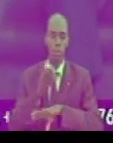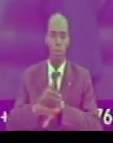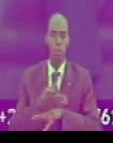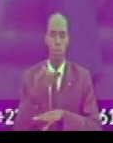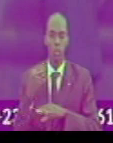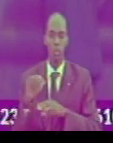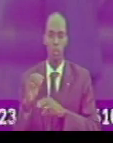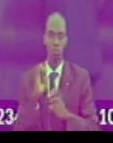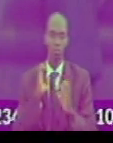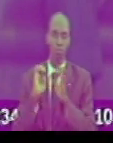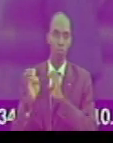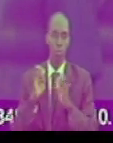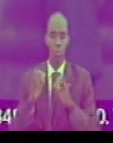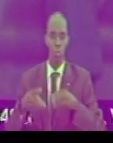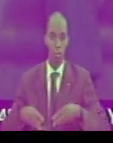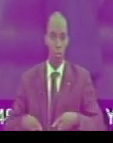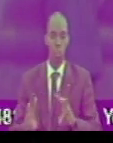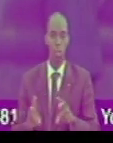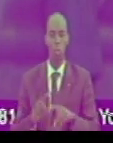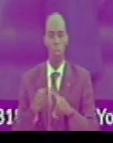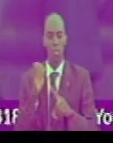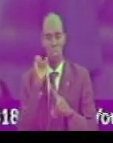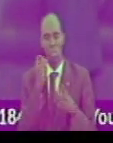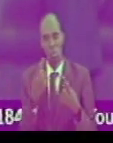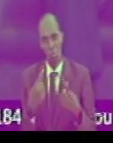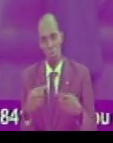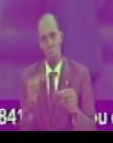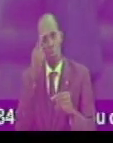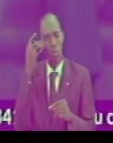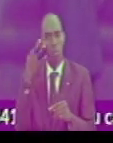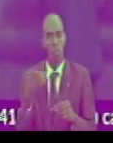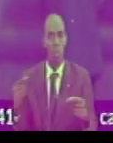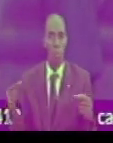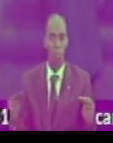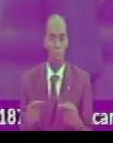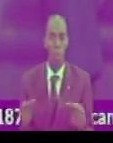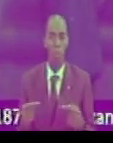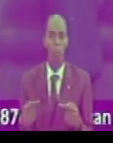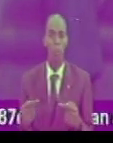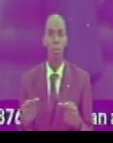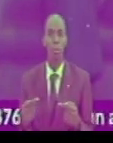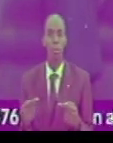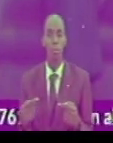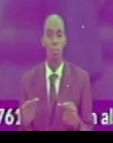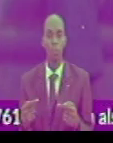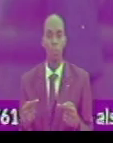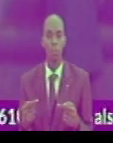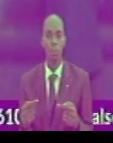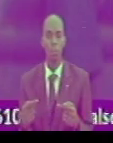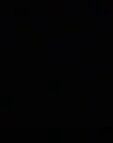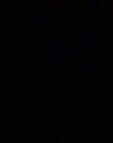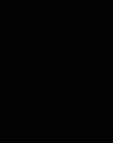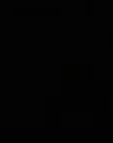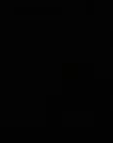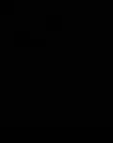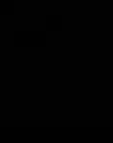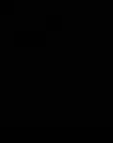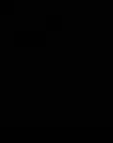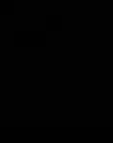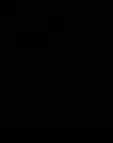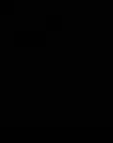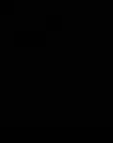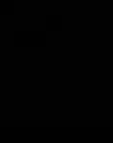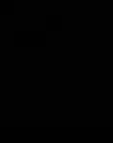so that I can leave that axis. So some people came and helped me, and I left that arena. So